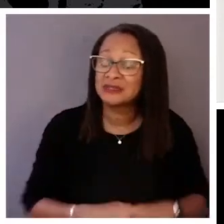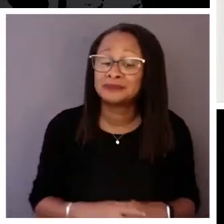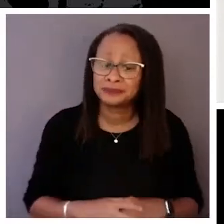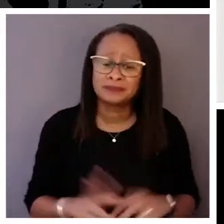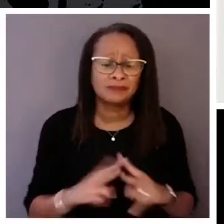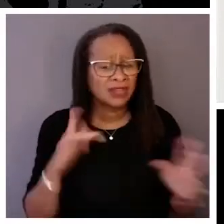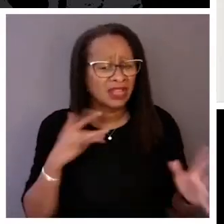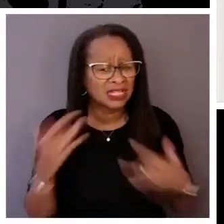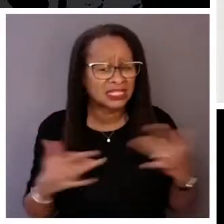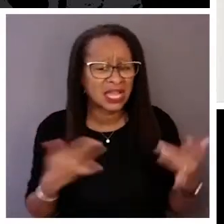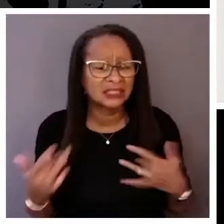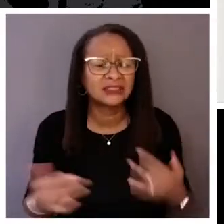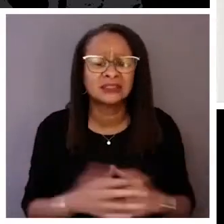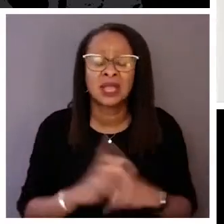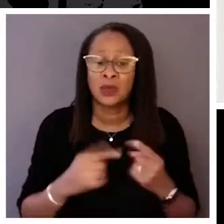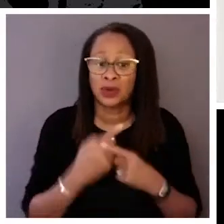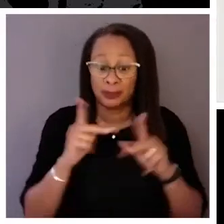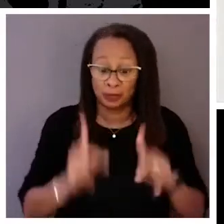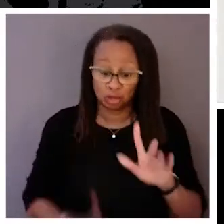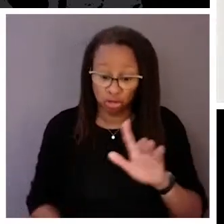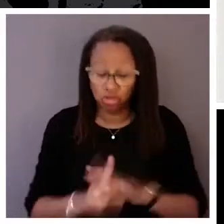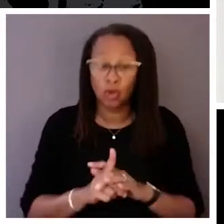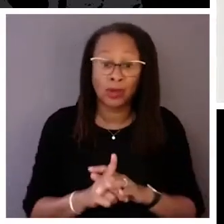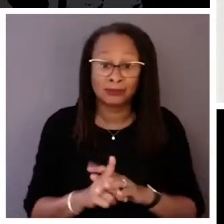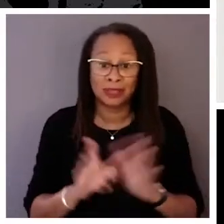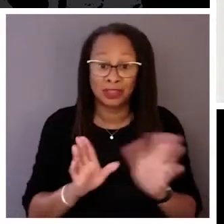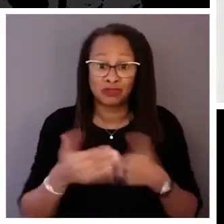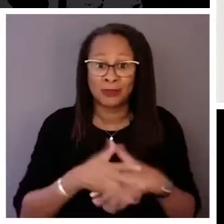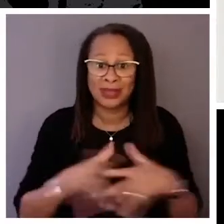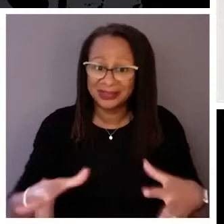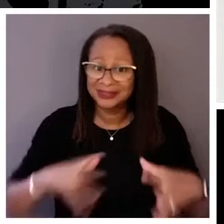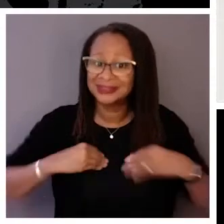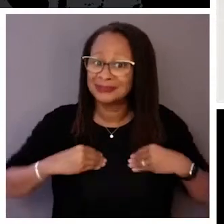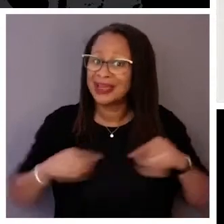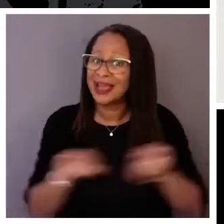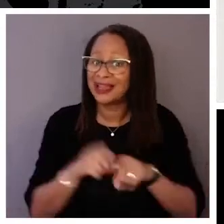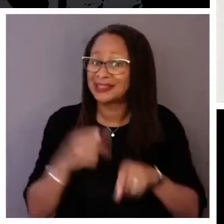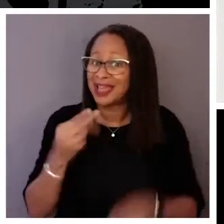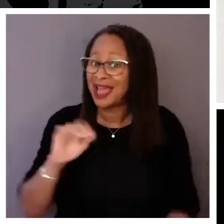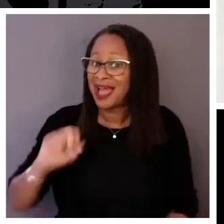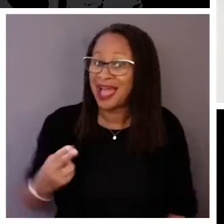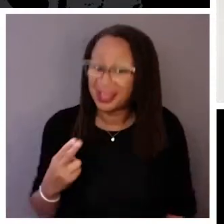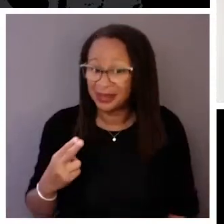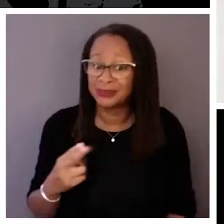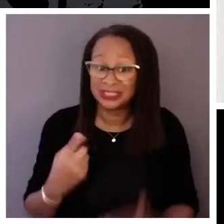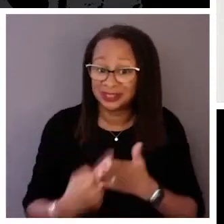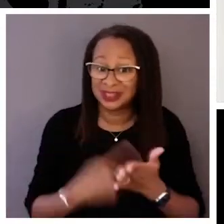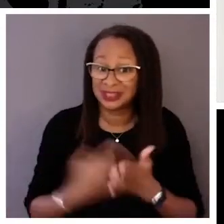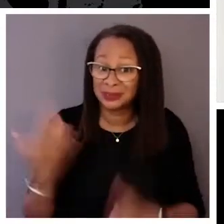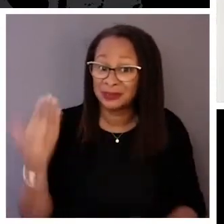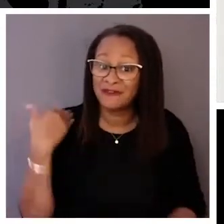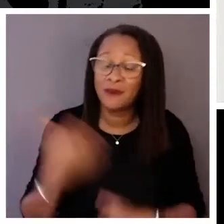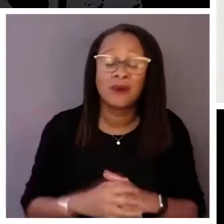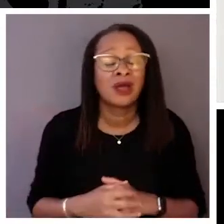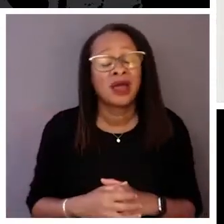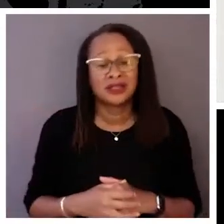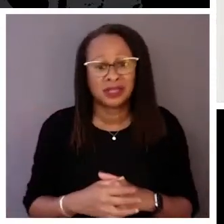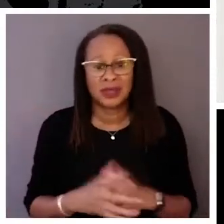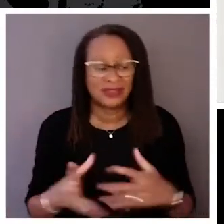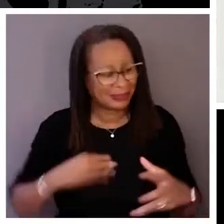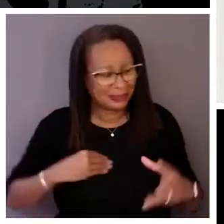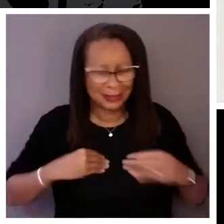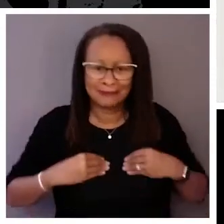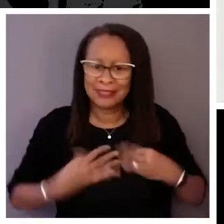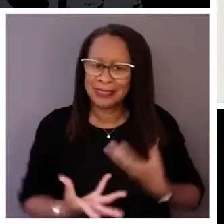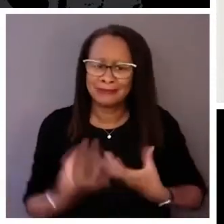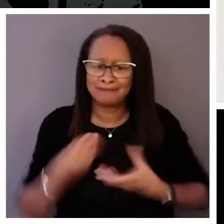And it's exciting when someone walks in the room and embraces it like Hannah was discussing. And, just inhabits the